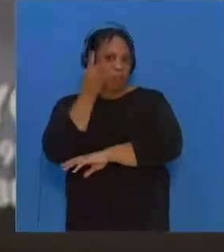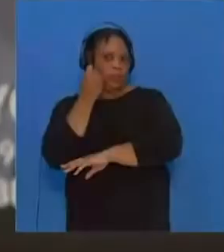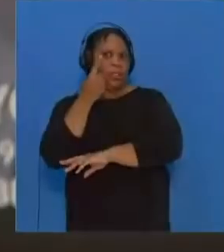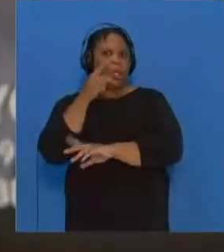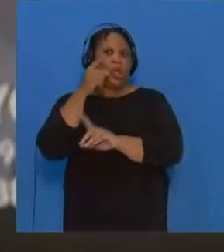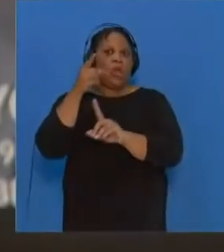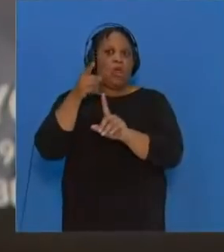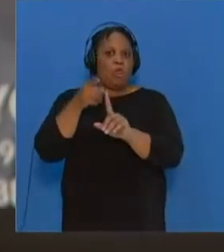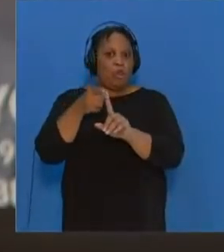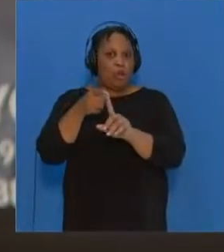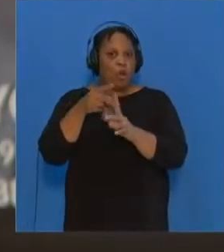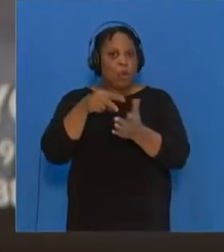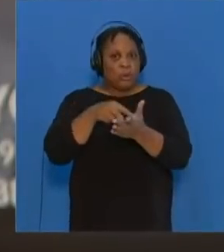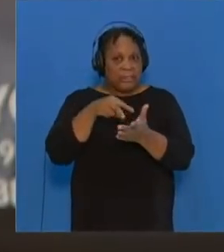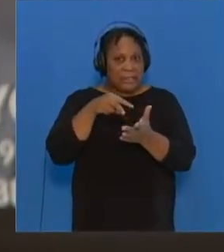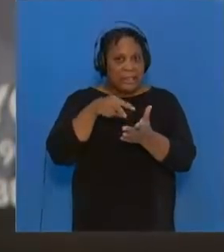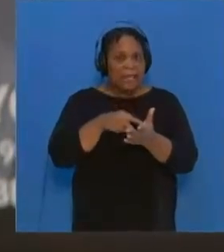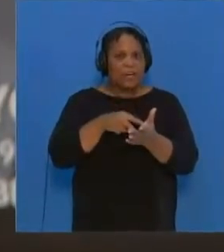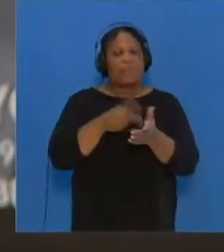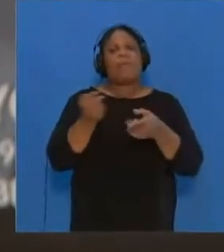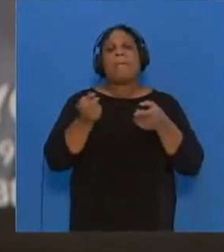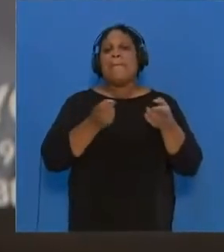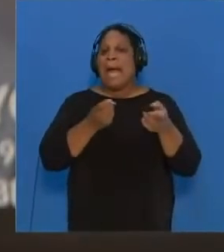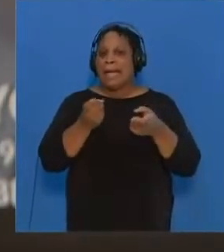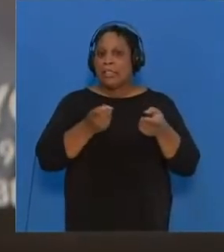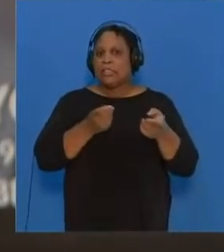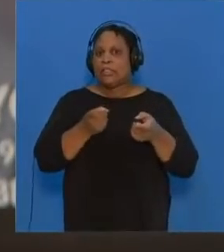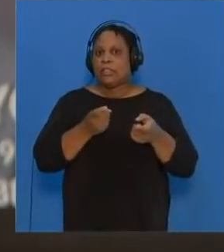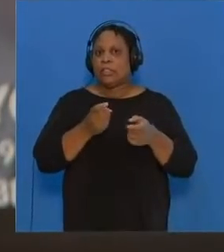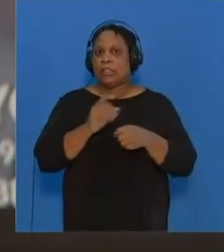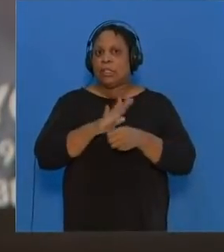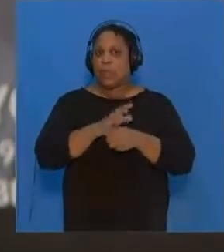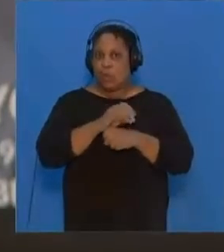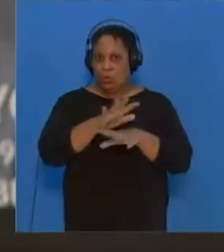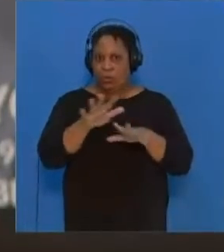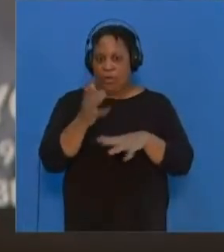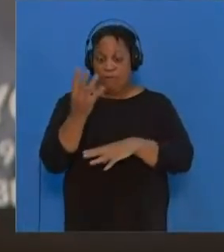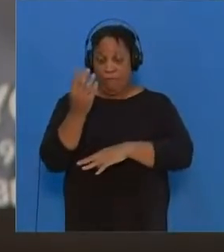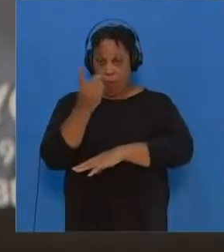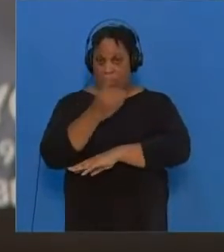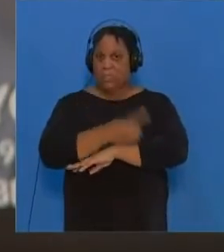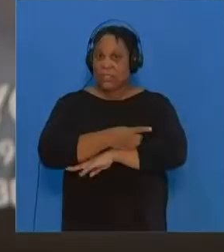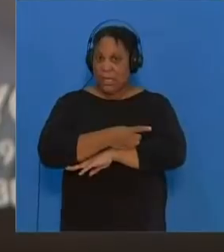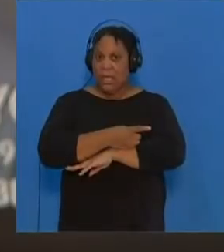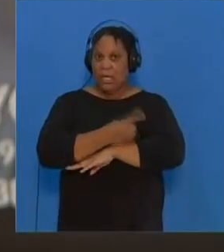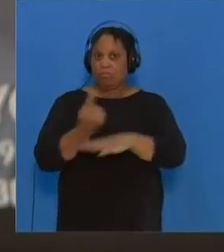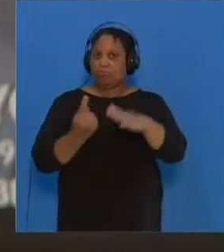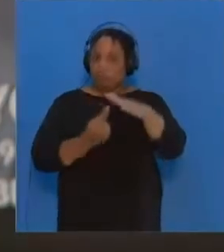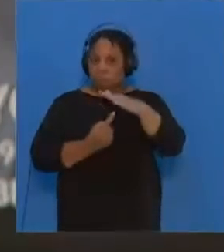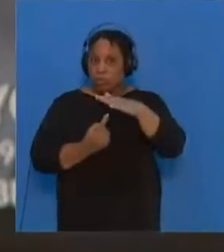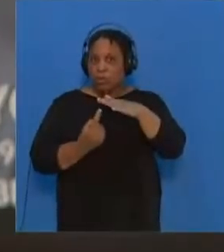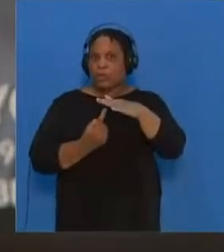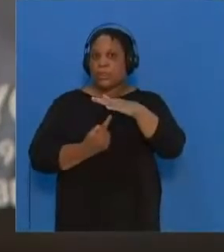gold standard for managing COVID-19 is a 14-day quarantine.